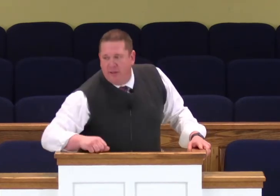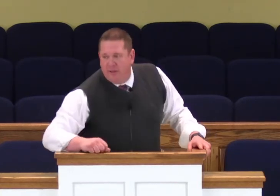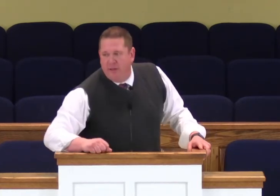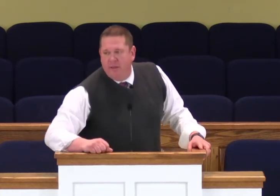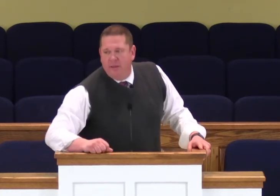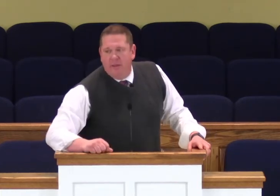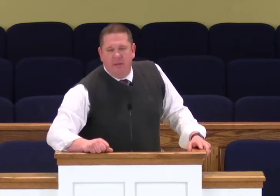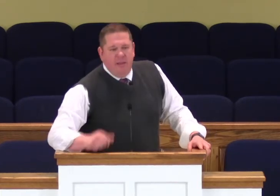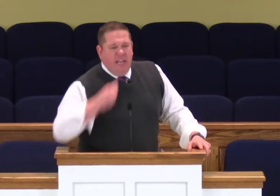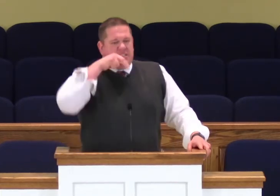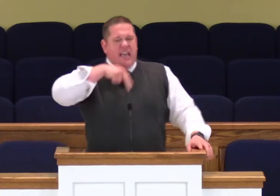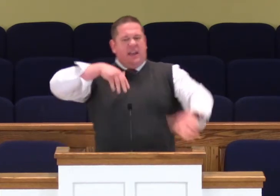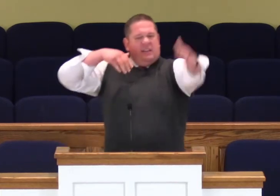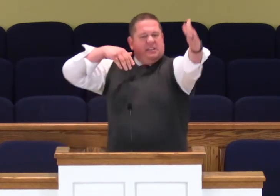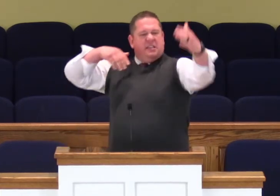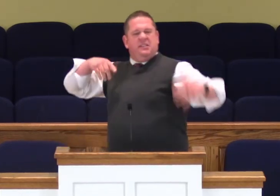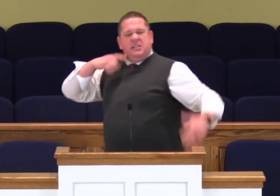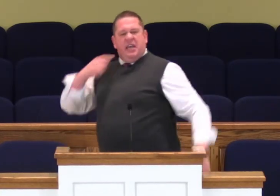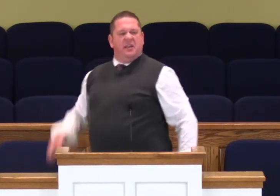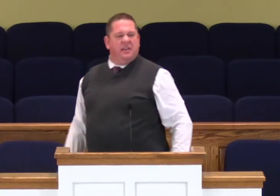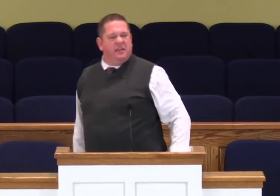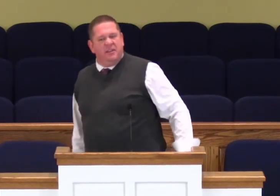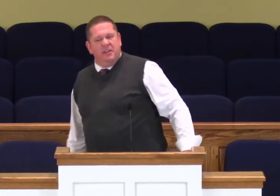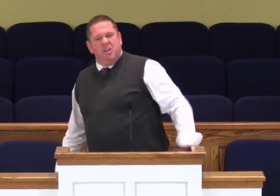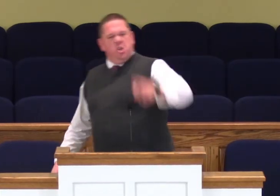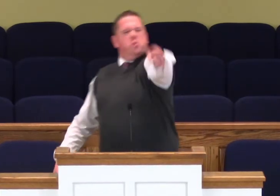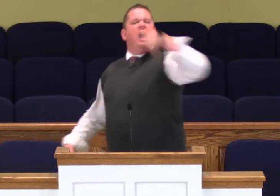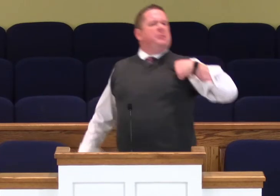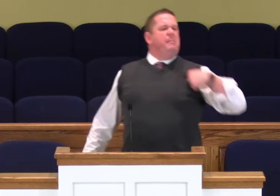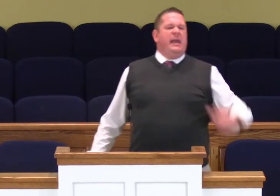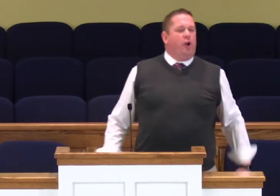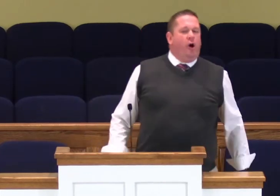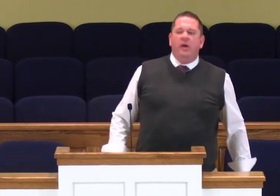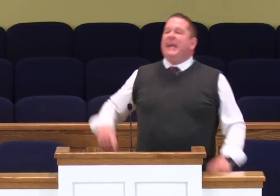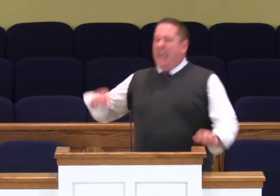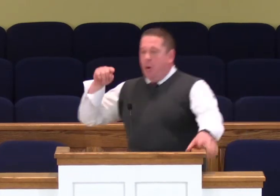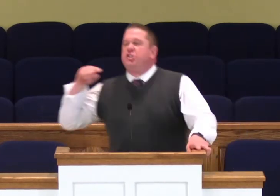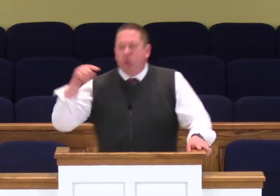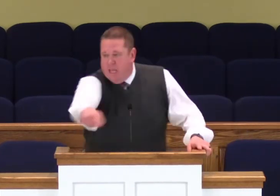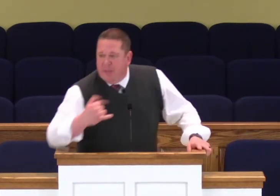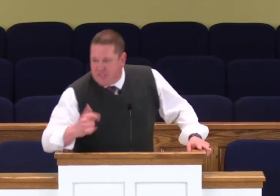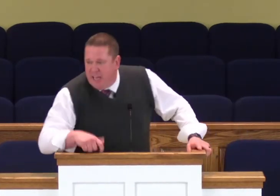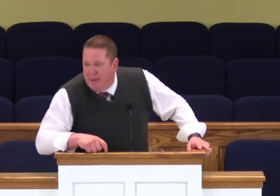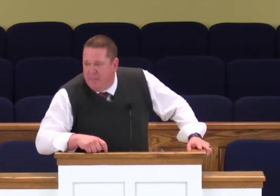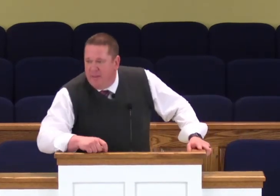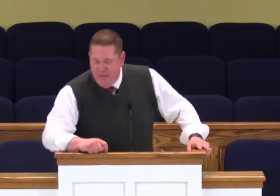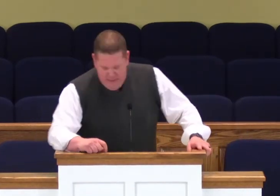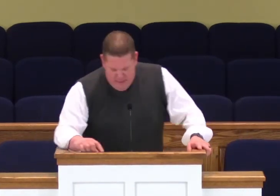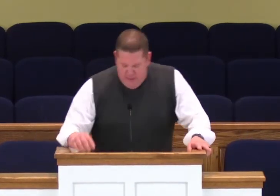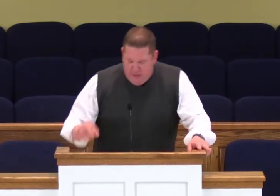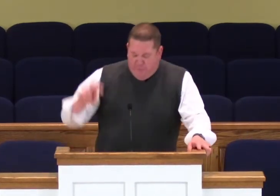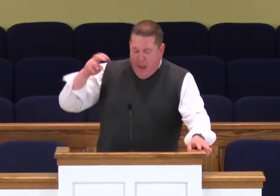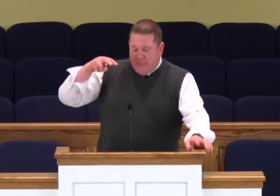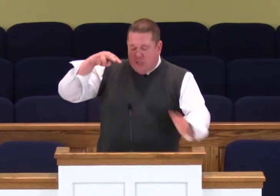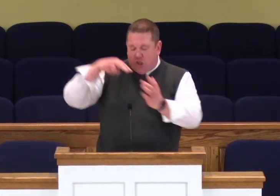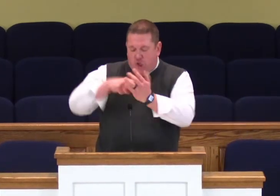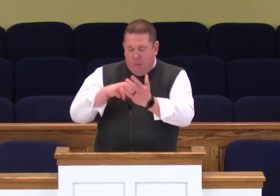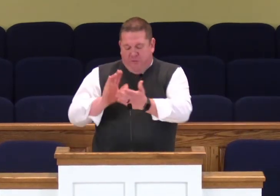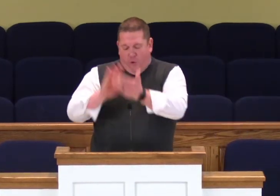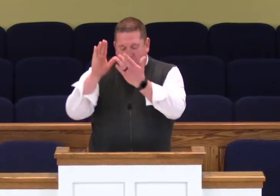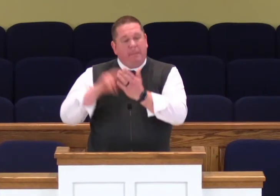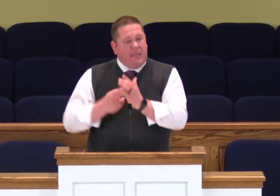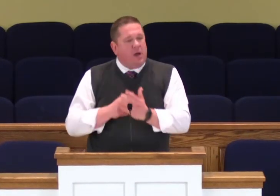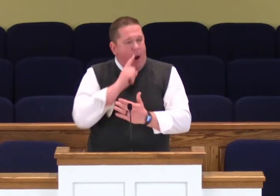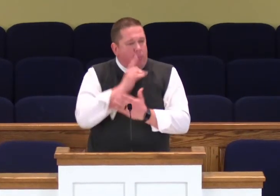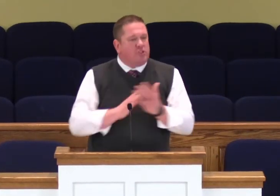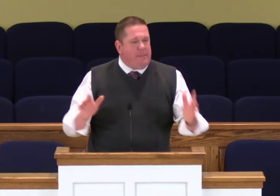Yeah. He didn't stand at a distance and say, you come to me. No, no. He went to him this time. The phrase stood